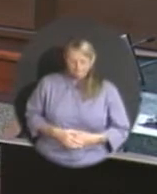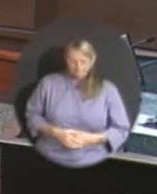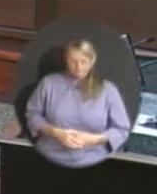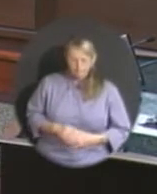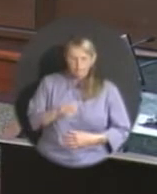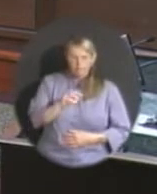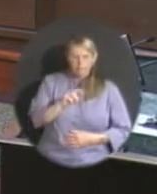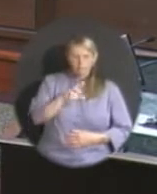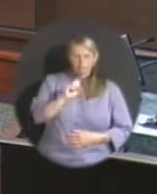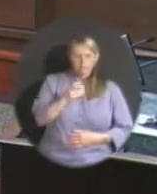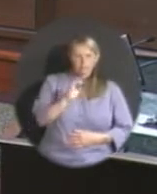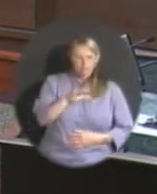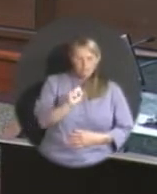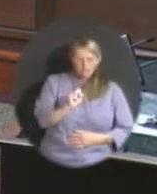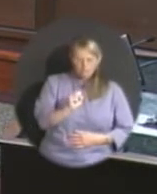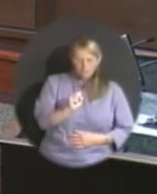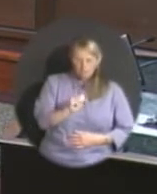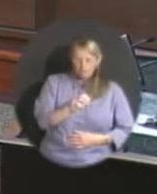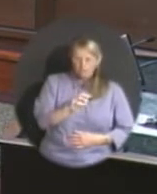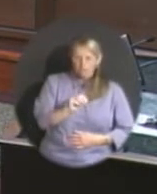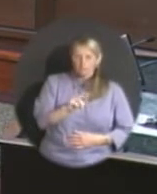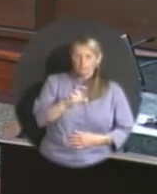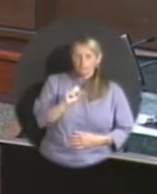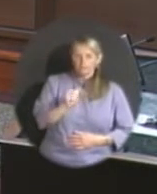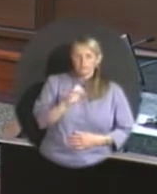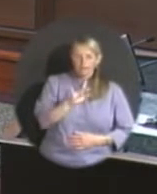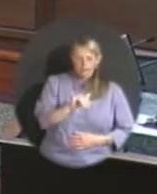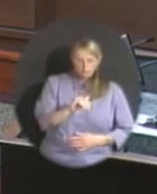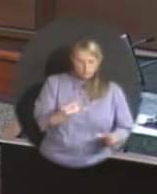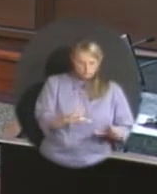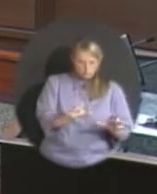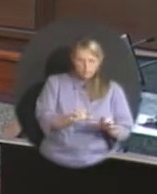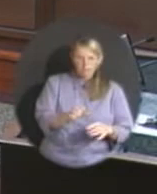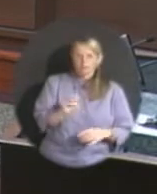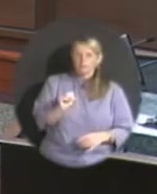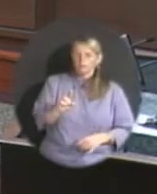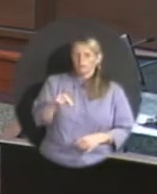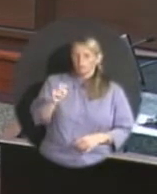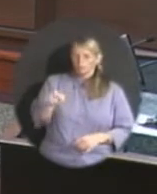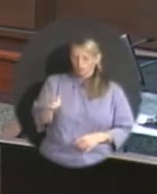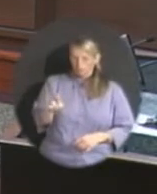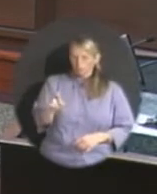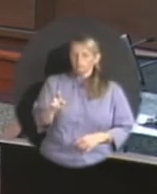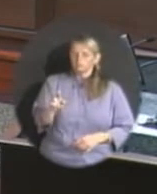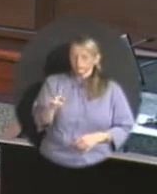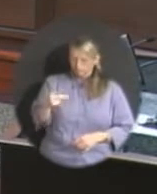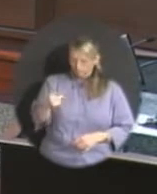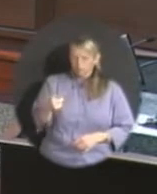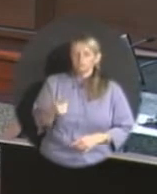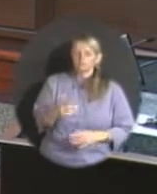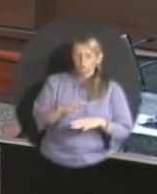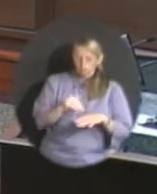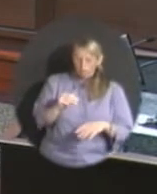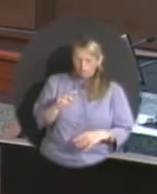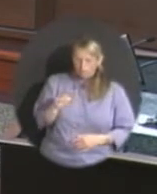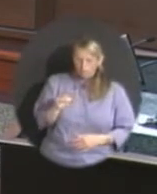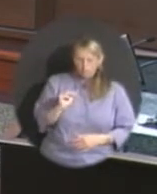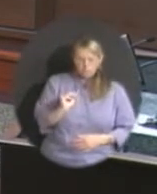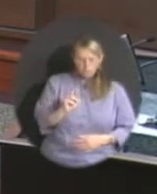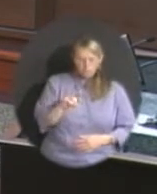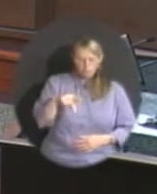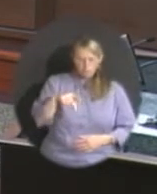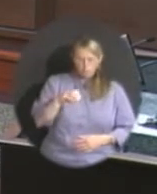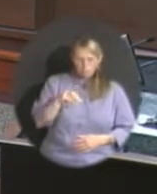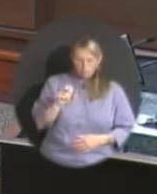Mrs. Hibbs, it's been moved by Mrs. Ashley and seconded by Mr. Parker. Would you call the roll, please? Mr. Poland? Yes.